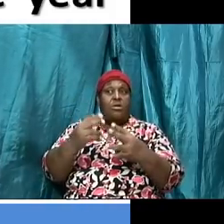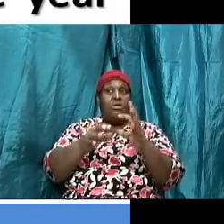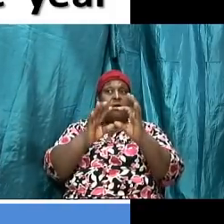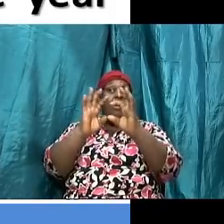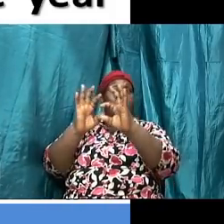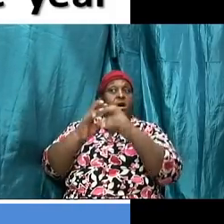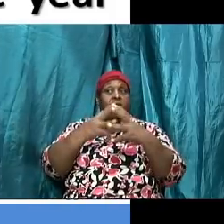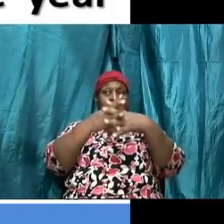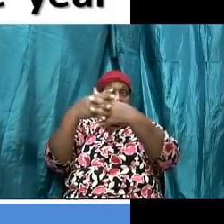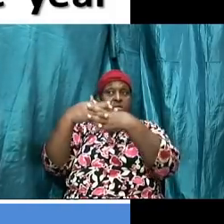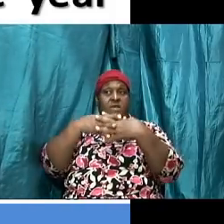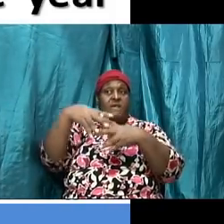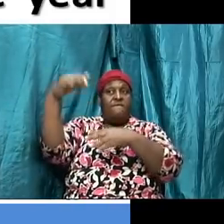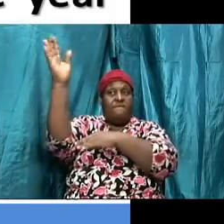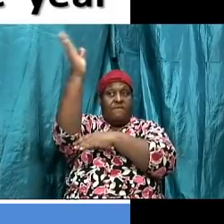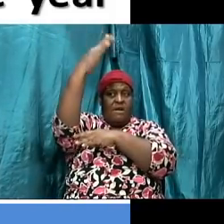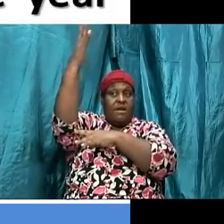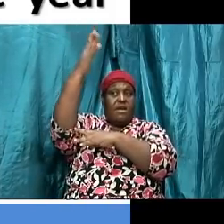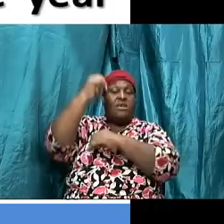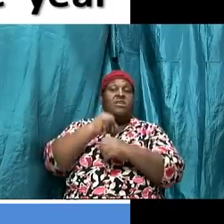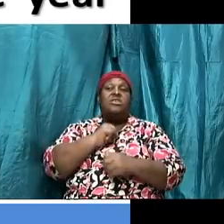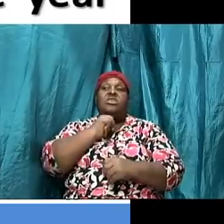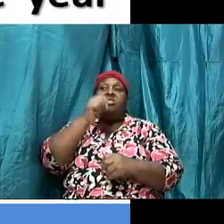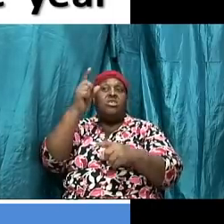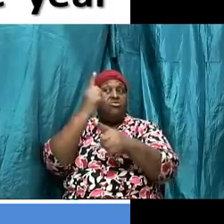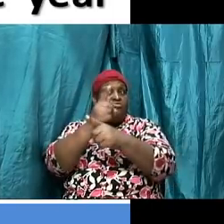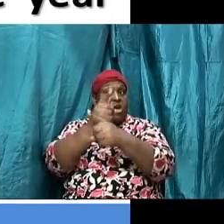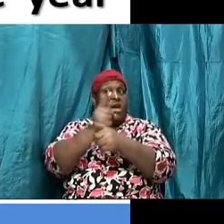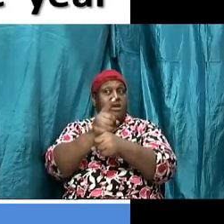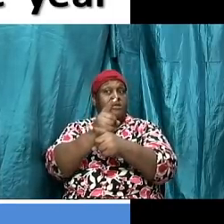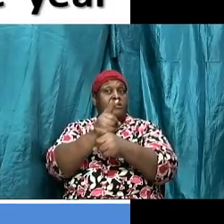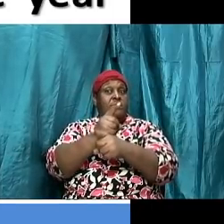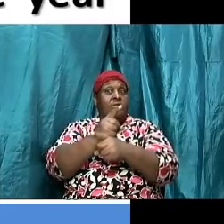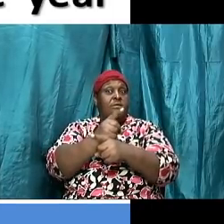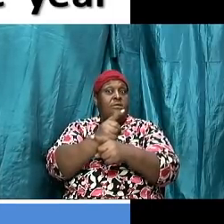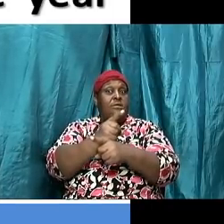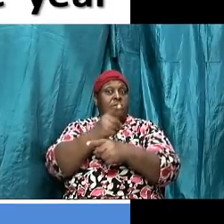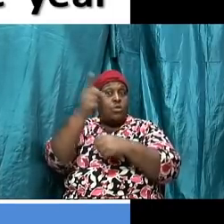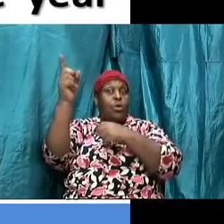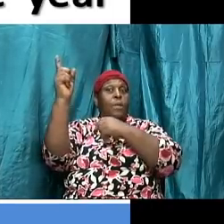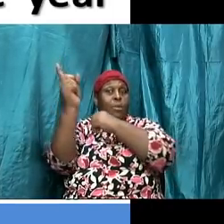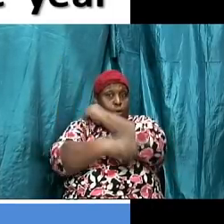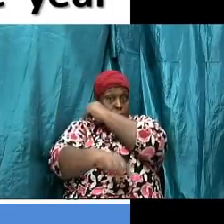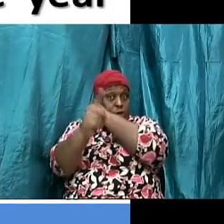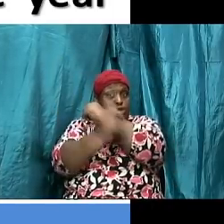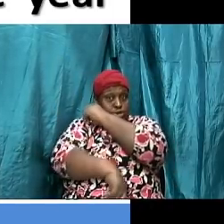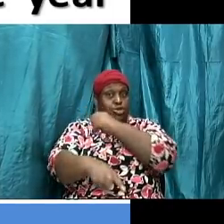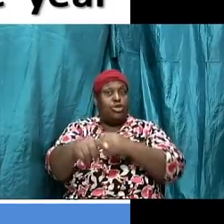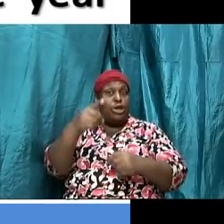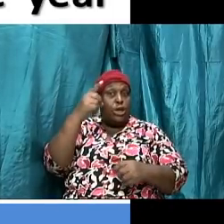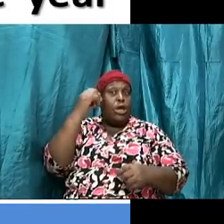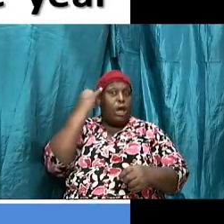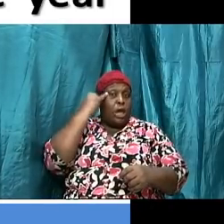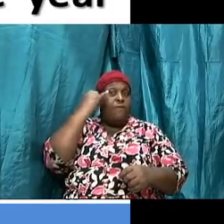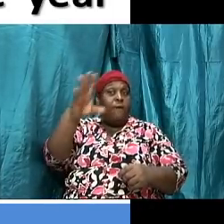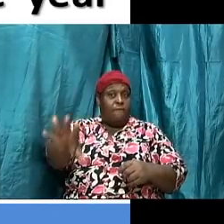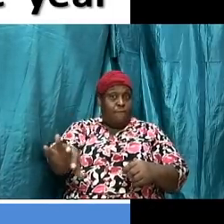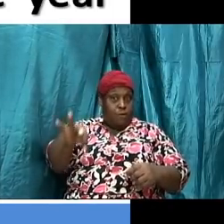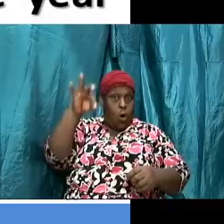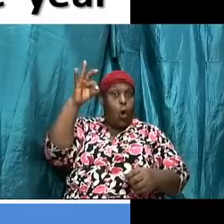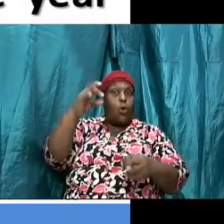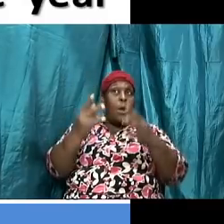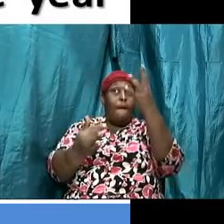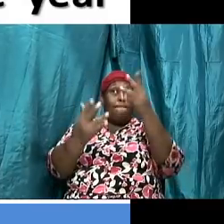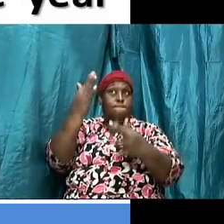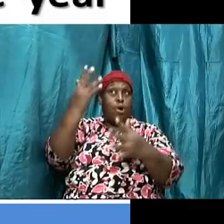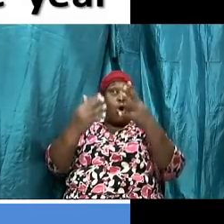of every flag is illegal. And those found doing so will face punishment. The Republicans said that those who burn the American